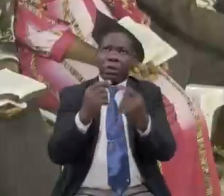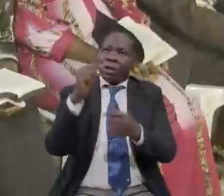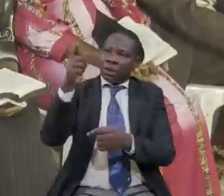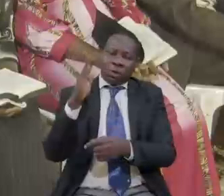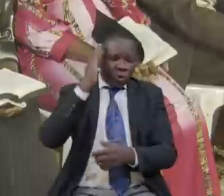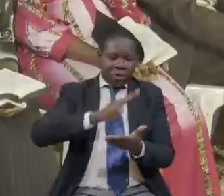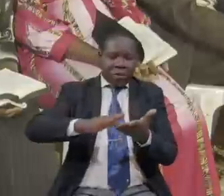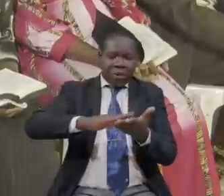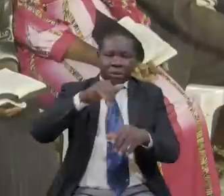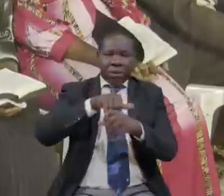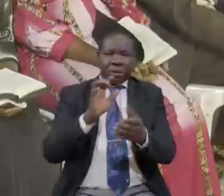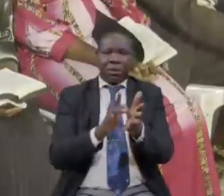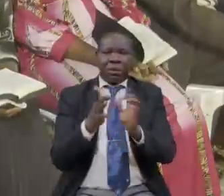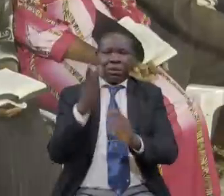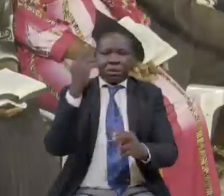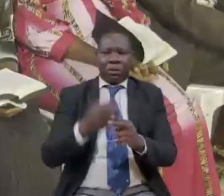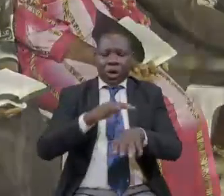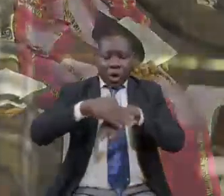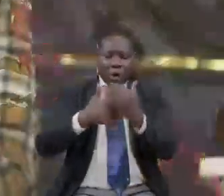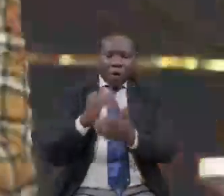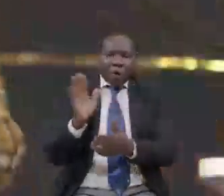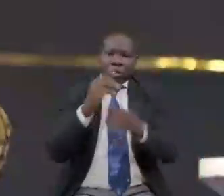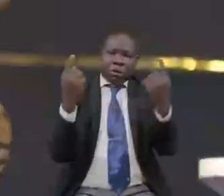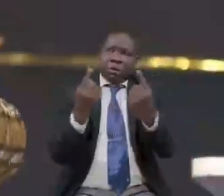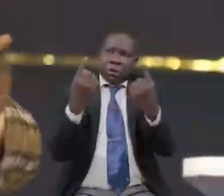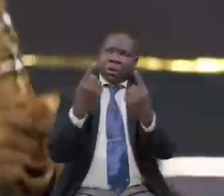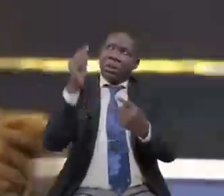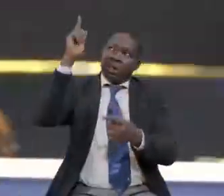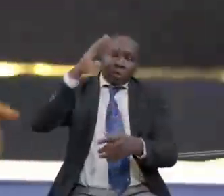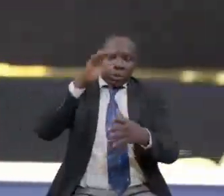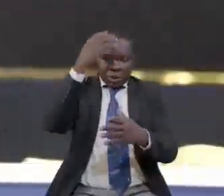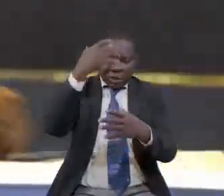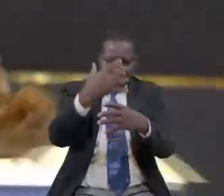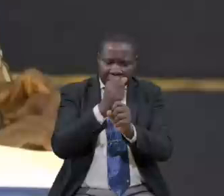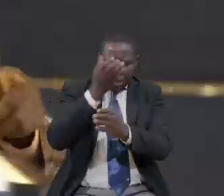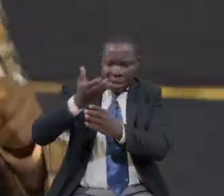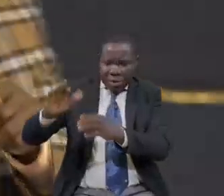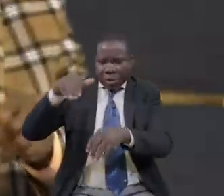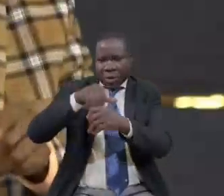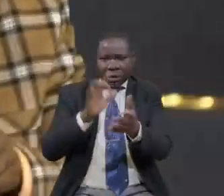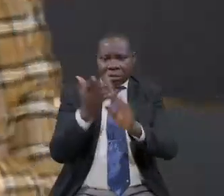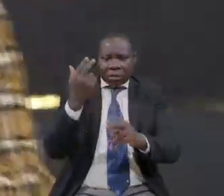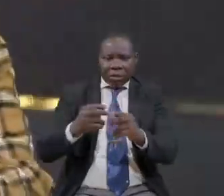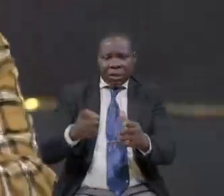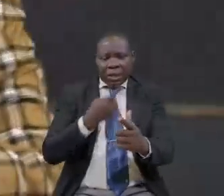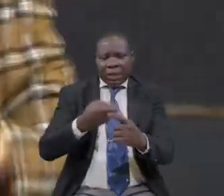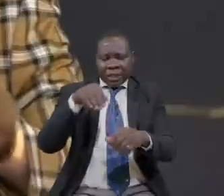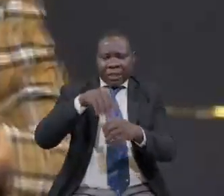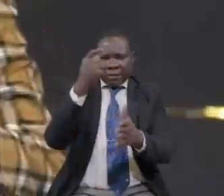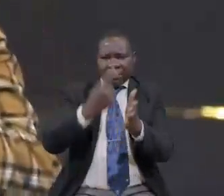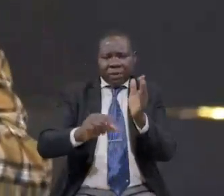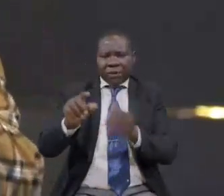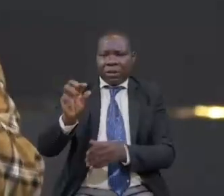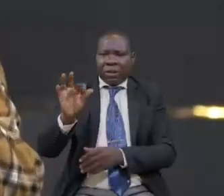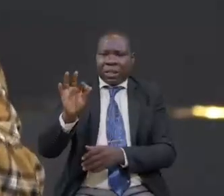your sin, it will take away. Then in verse 19, he tells us in verse 19, it